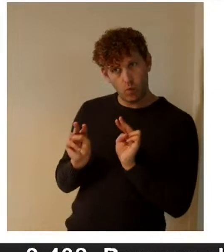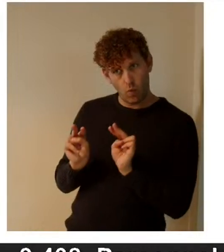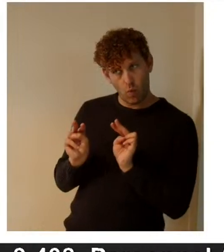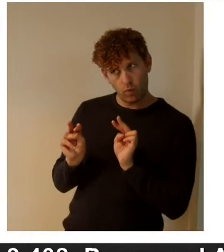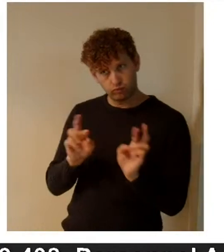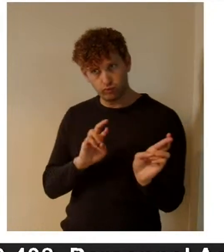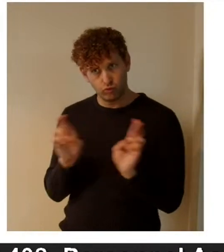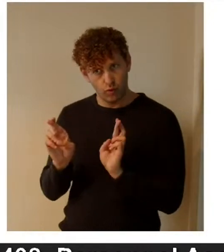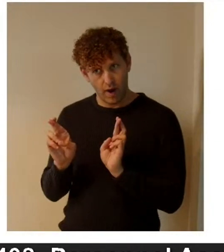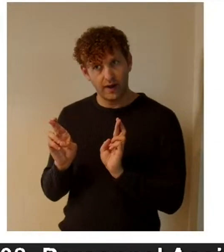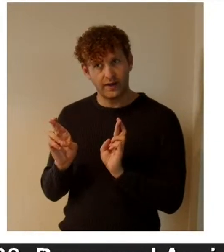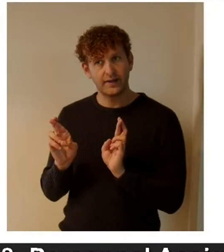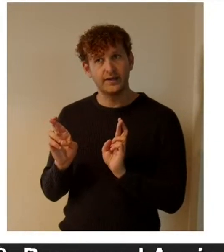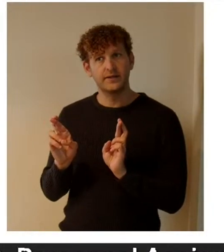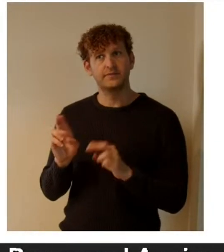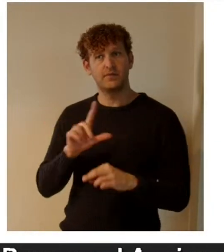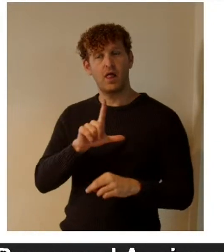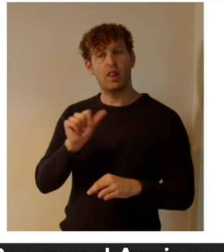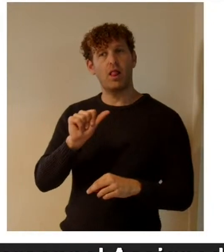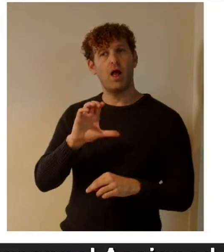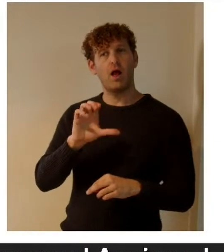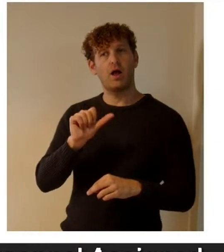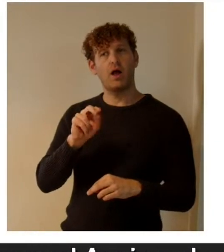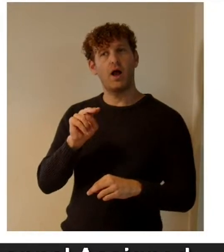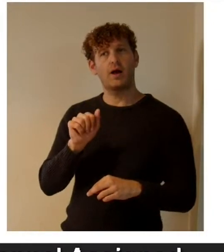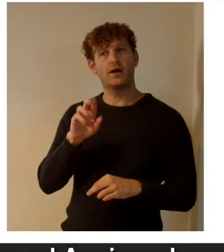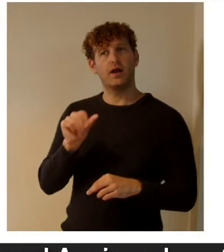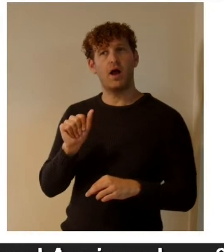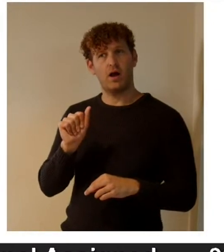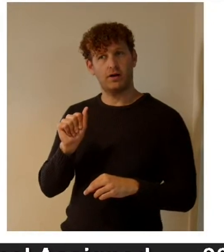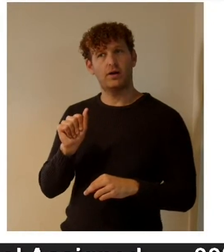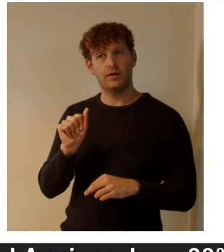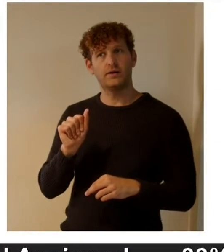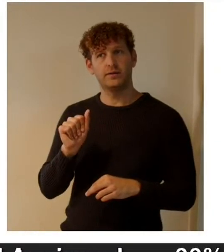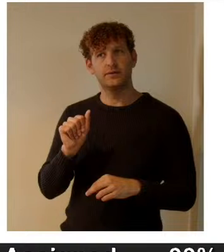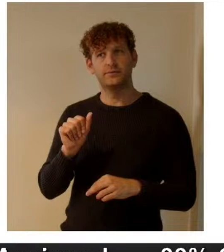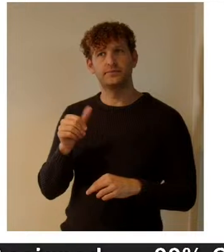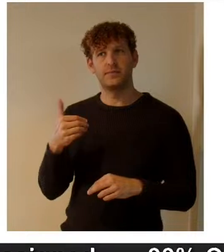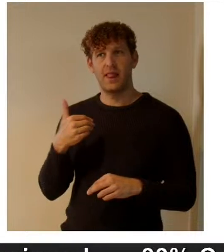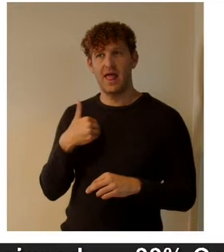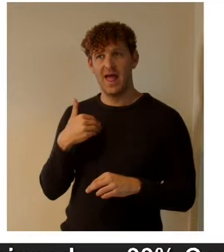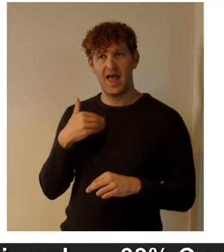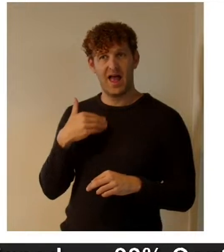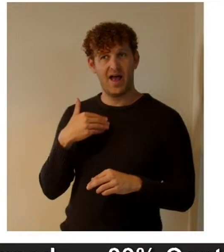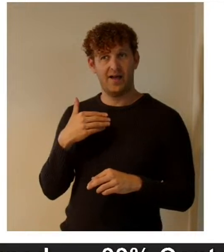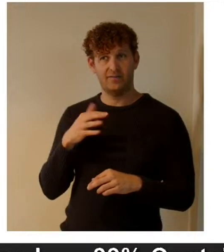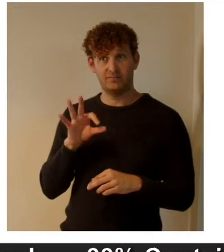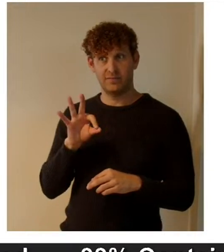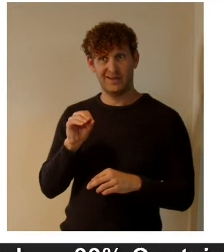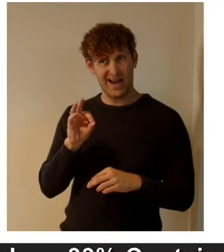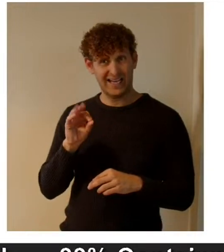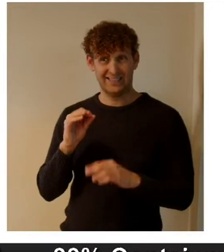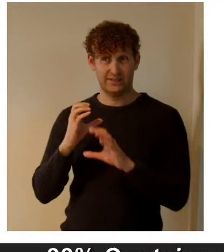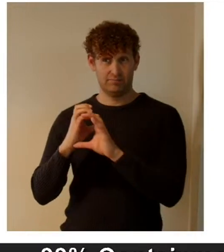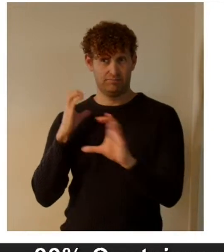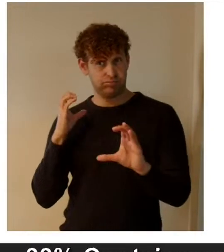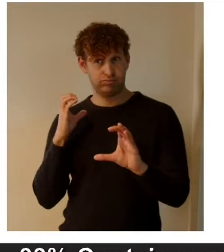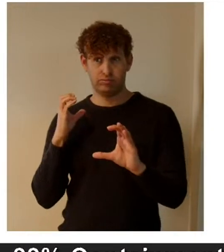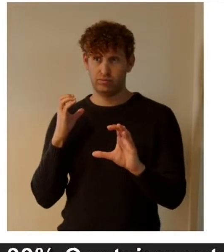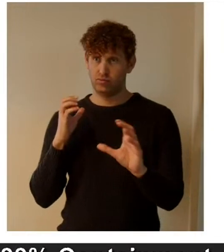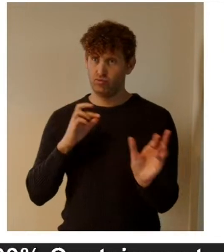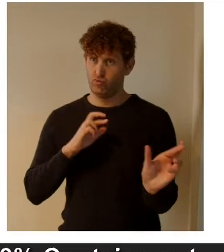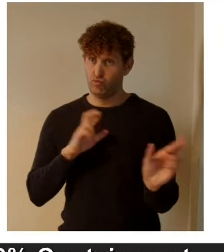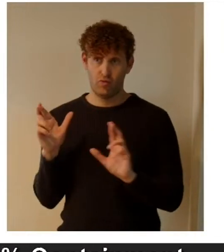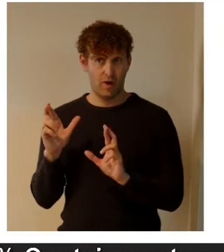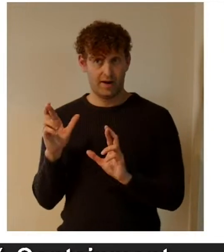Club. With we have over 90 water trucks assigned. We call them water tenders with water available. We